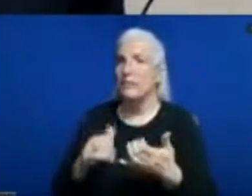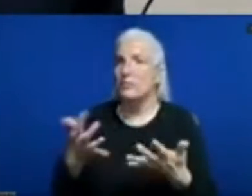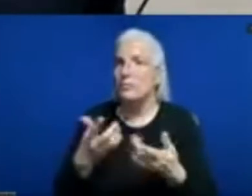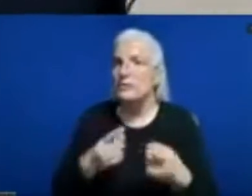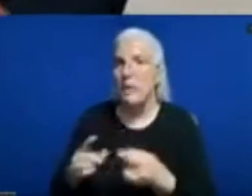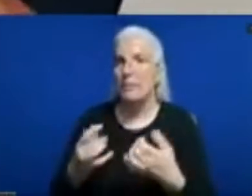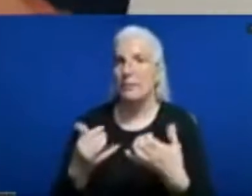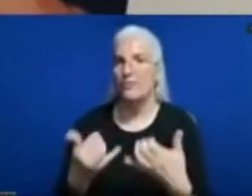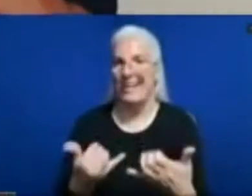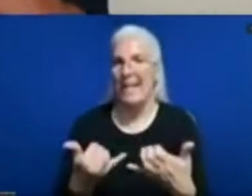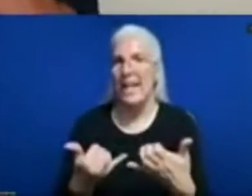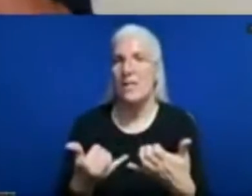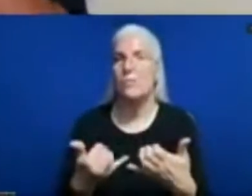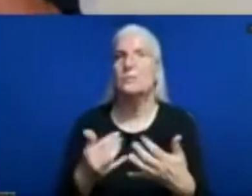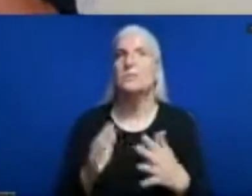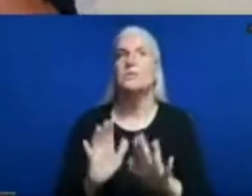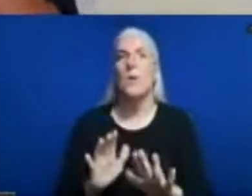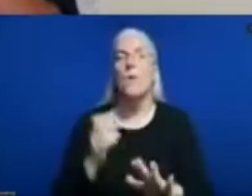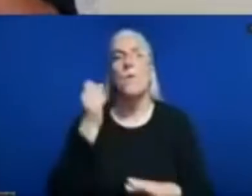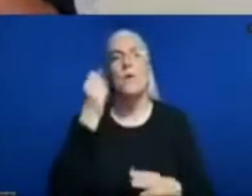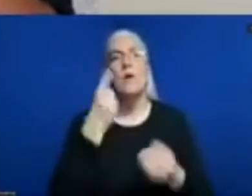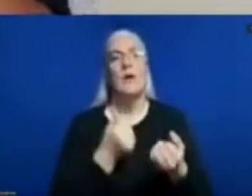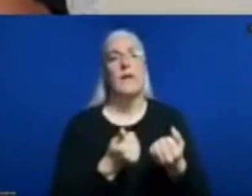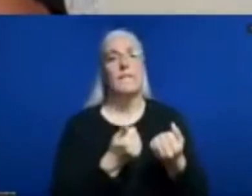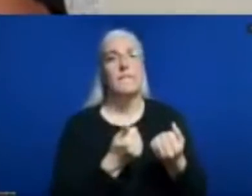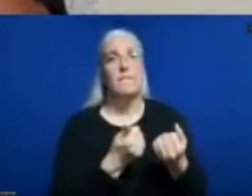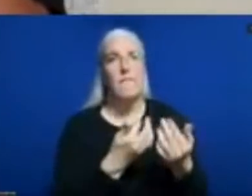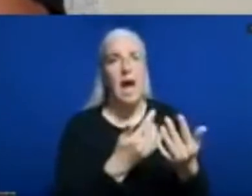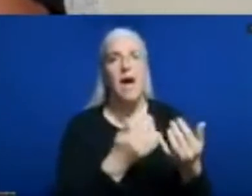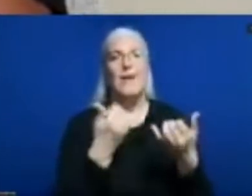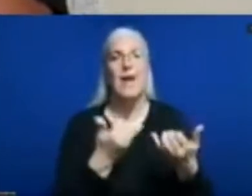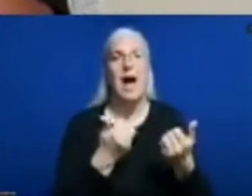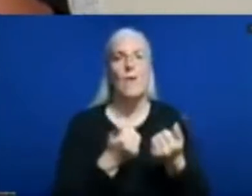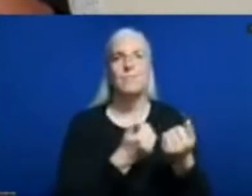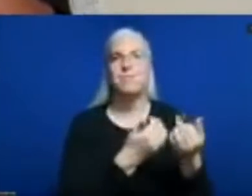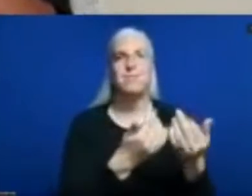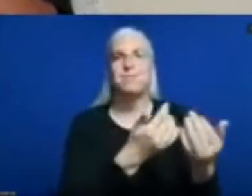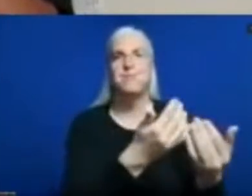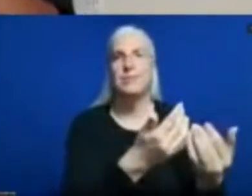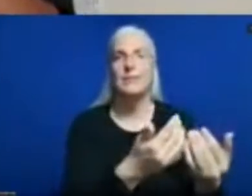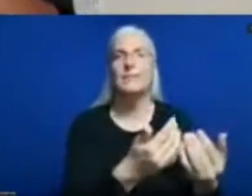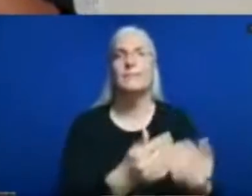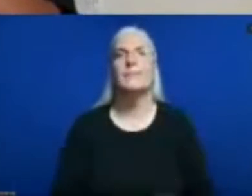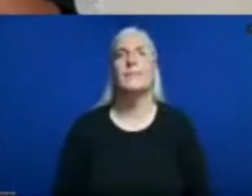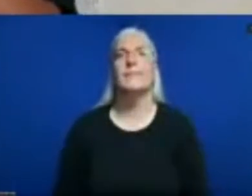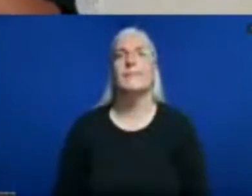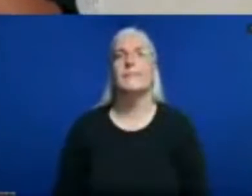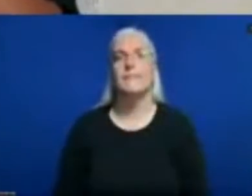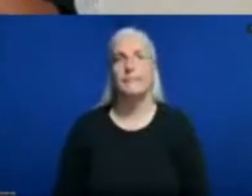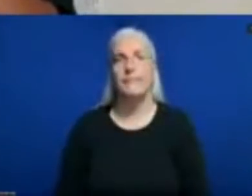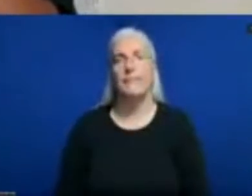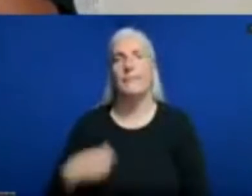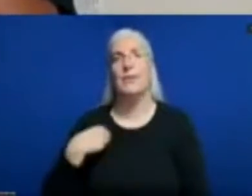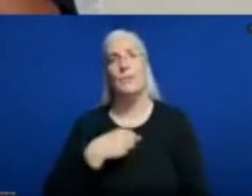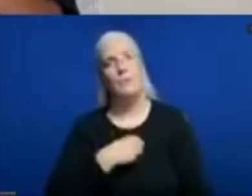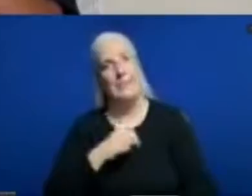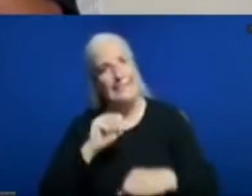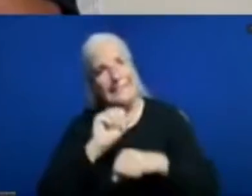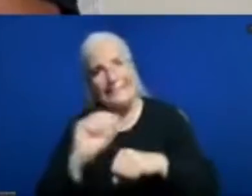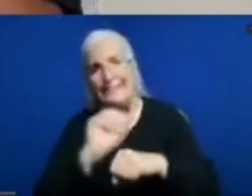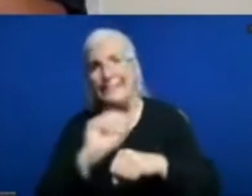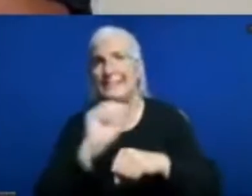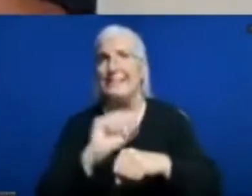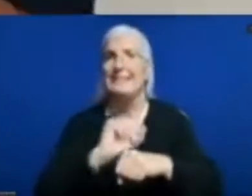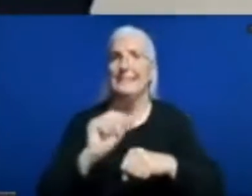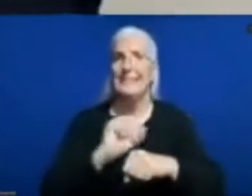and slowly moving its way down the escarpment, we have active firefighting involved in that area and structure defense, and that'll continue